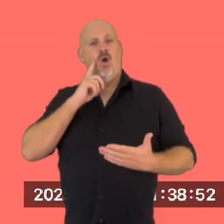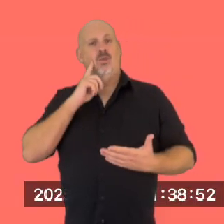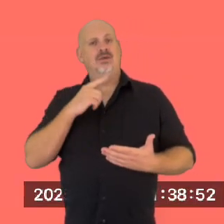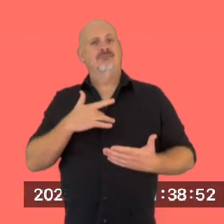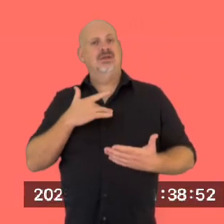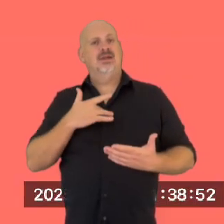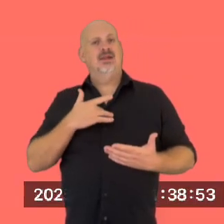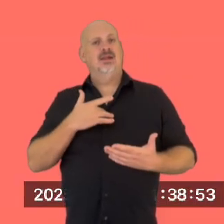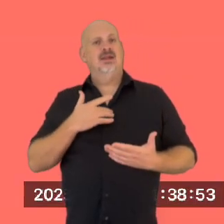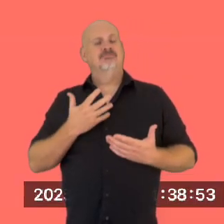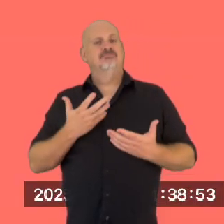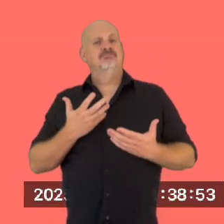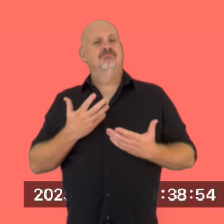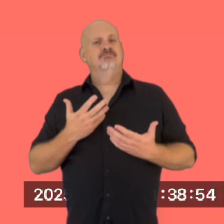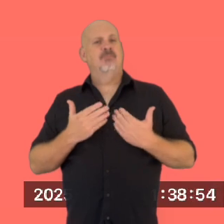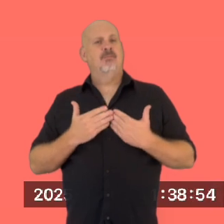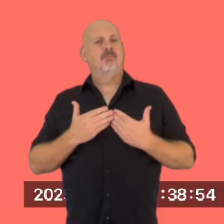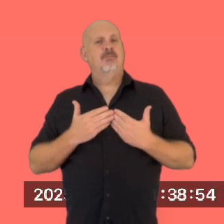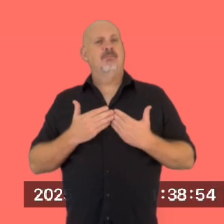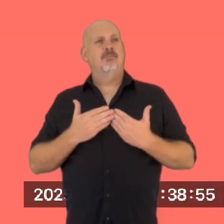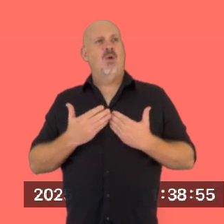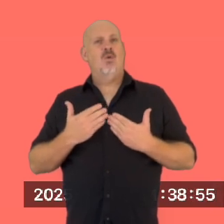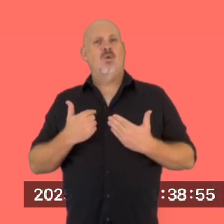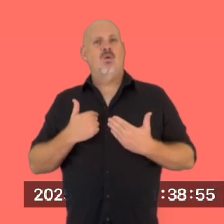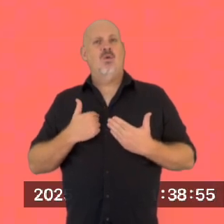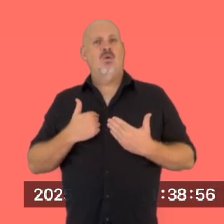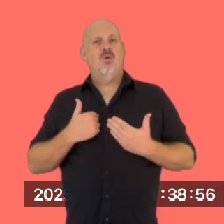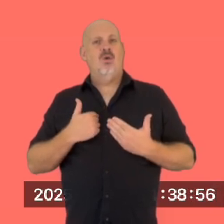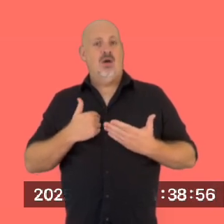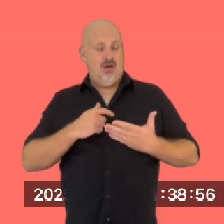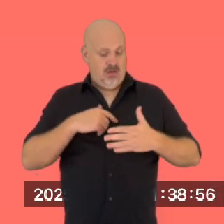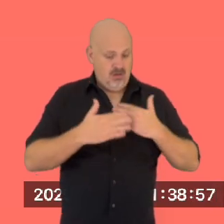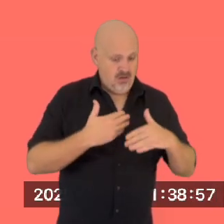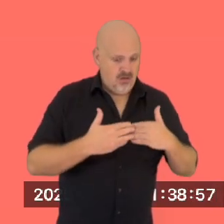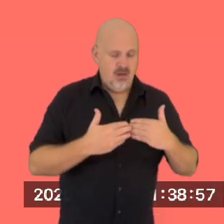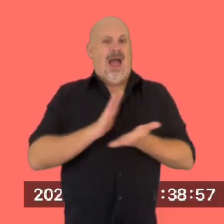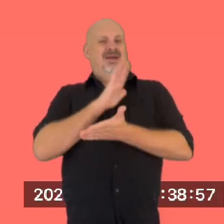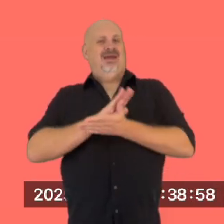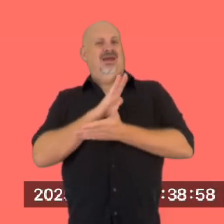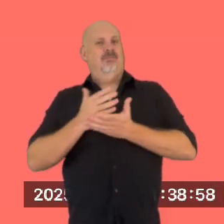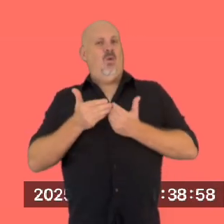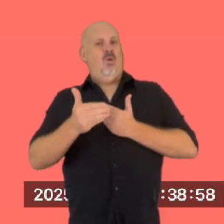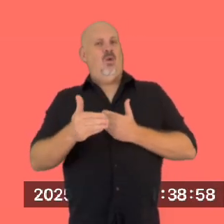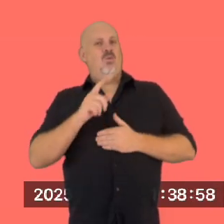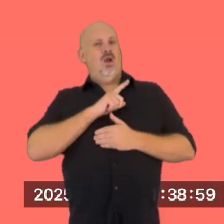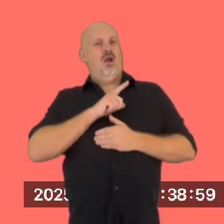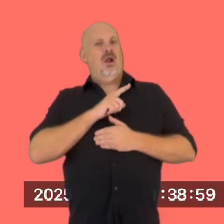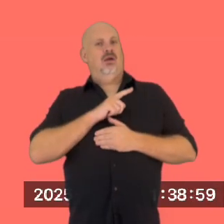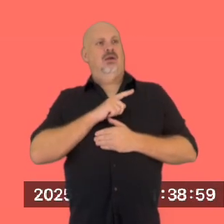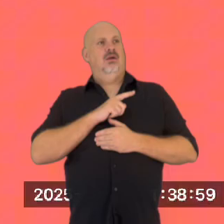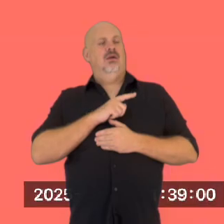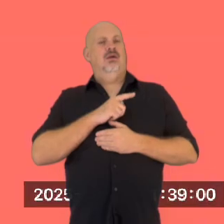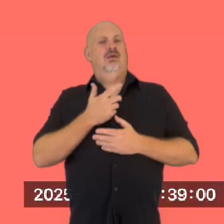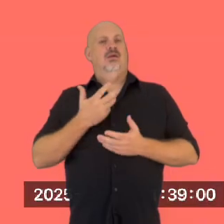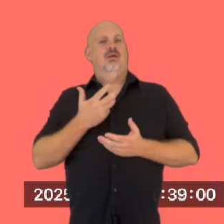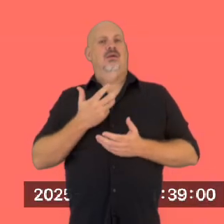been, I always feel a little bit more content and happier after doing some artistic practice rather